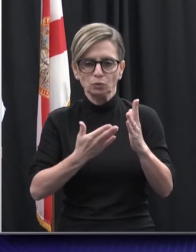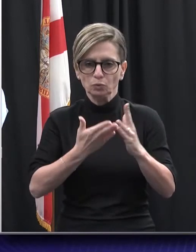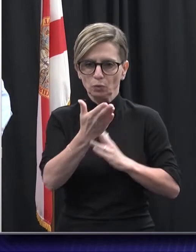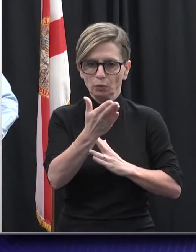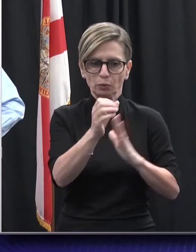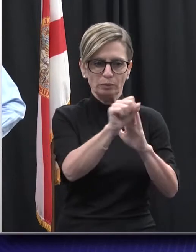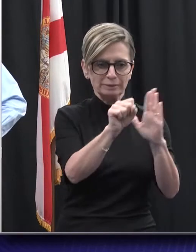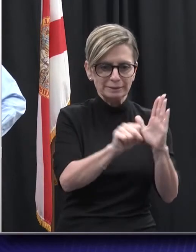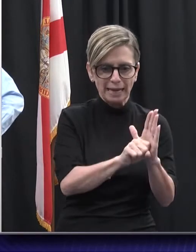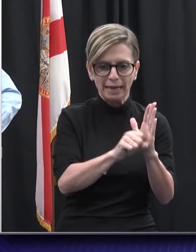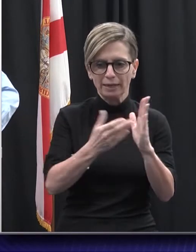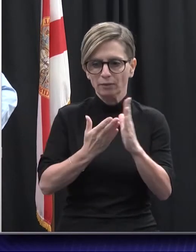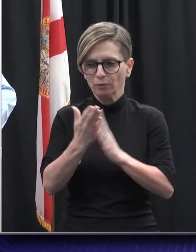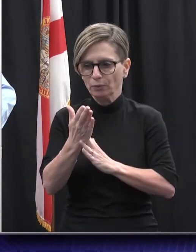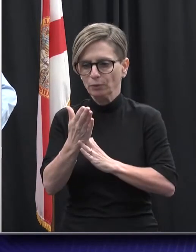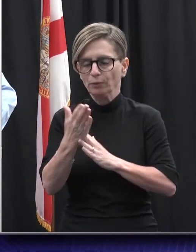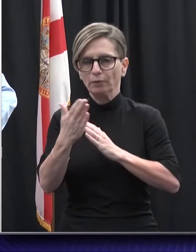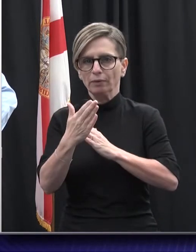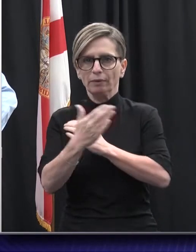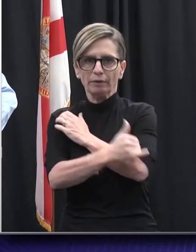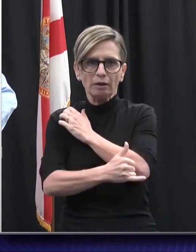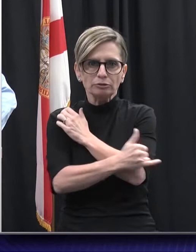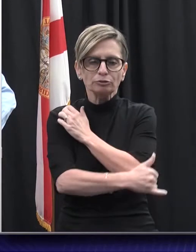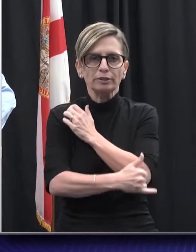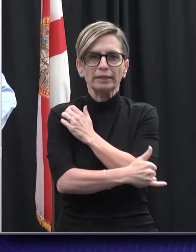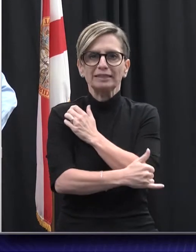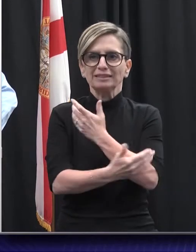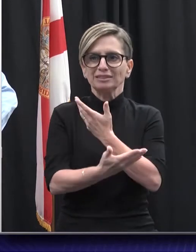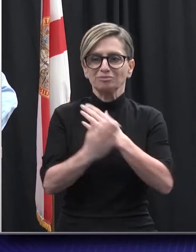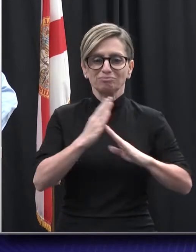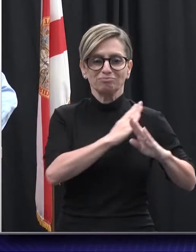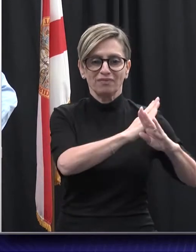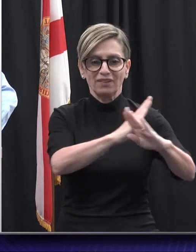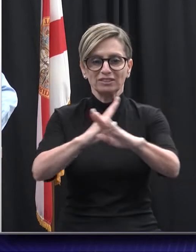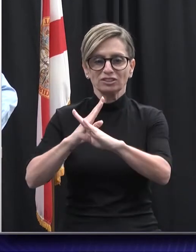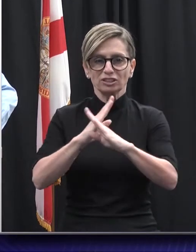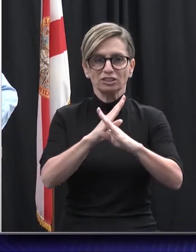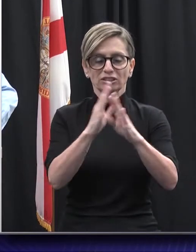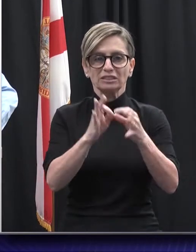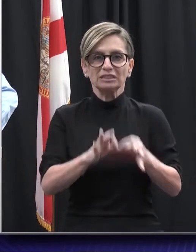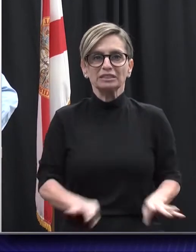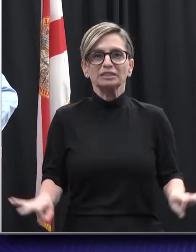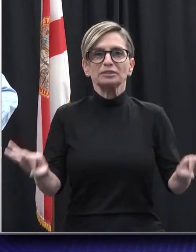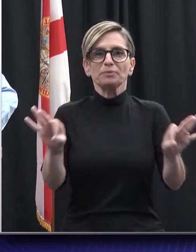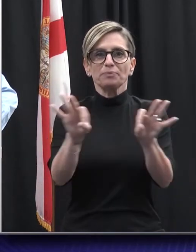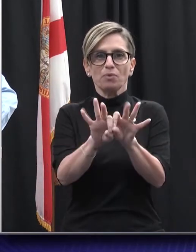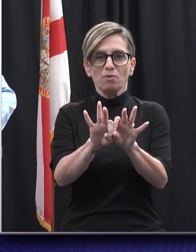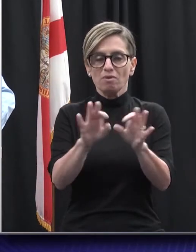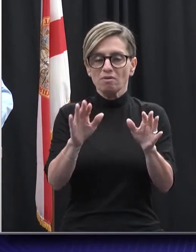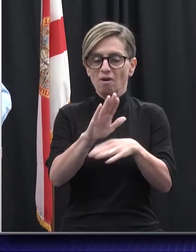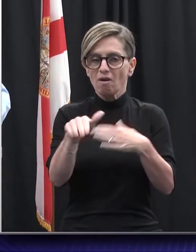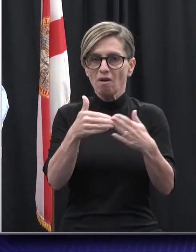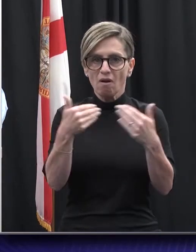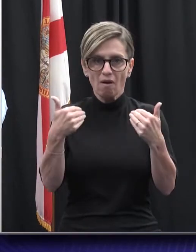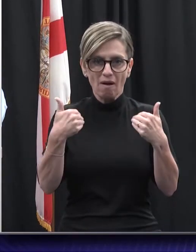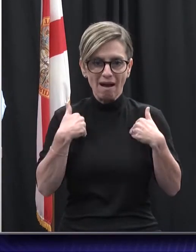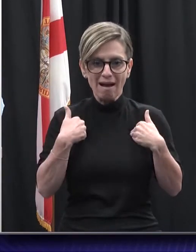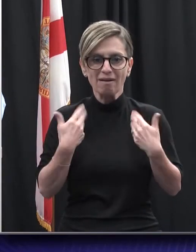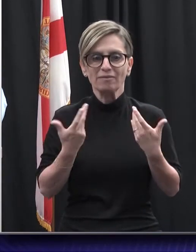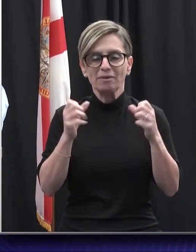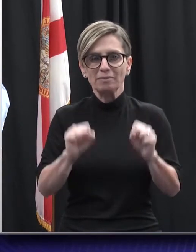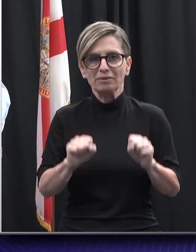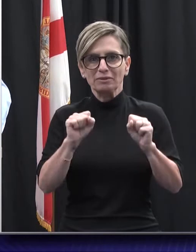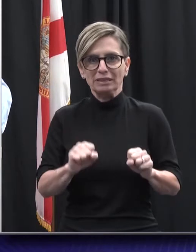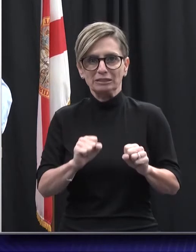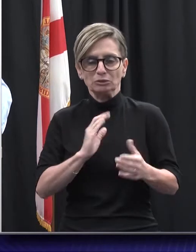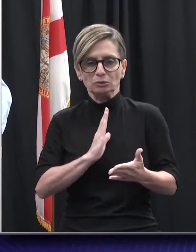country. Prevention is critical, and everyone has a responsibility to prevent the spread of the virus. So in St.